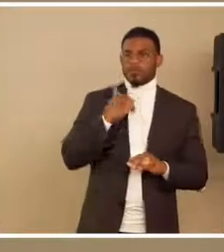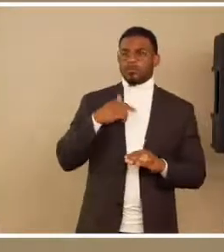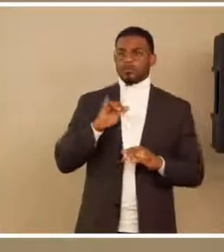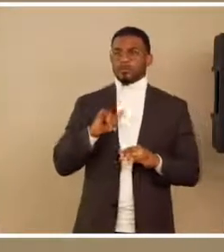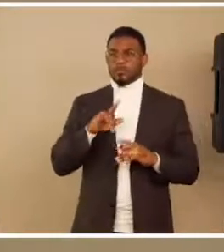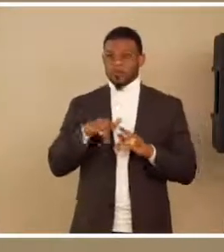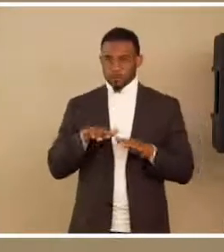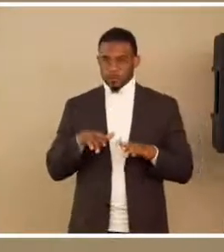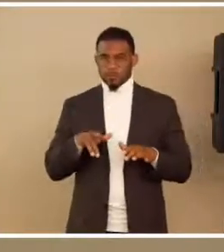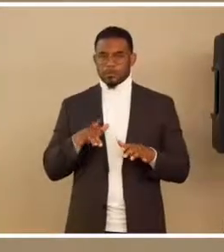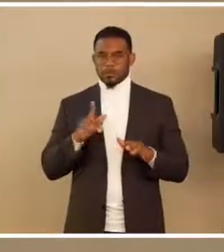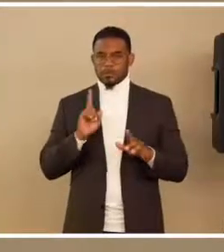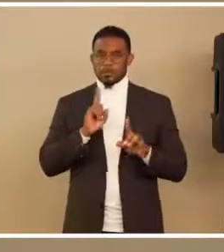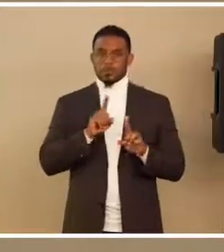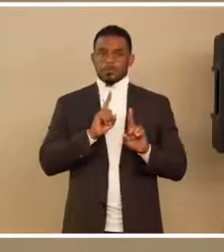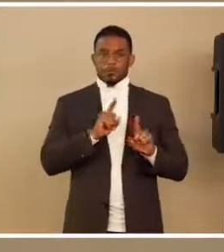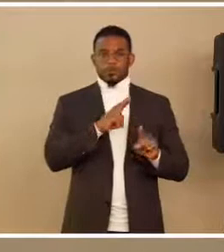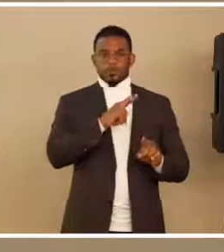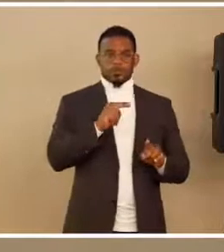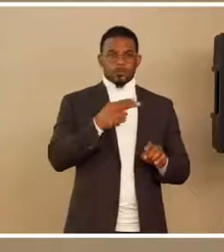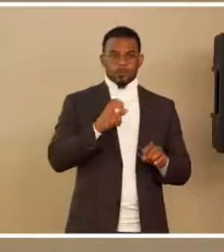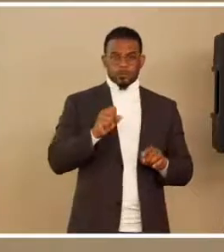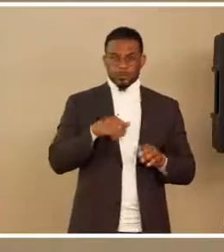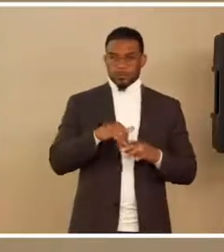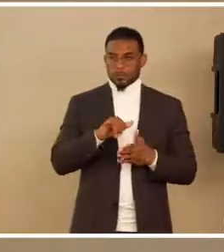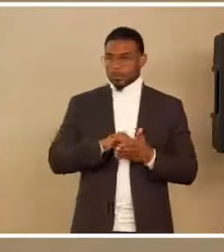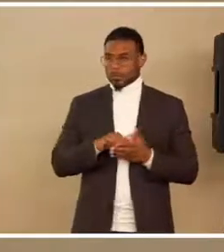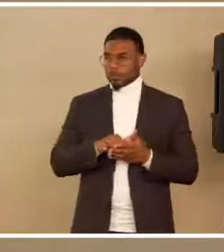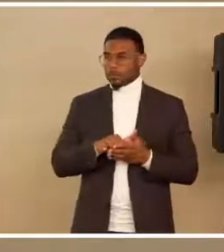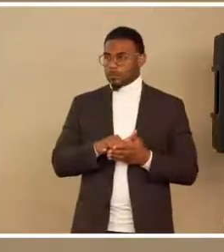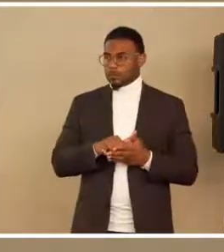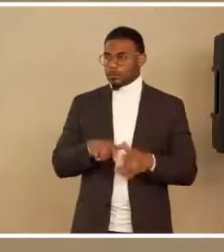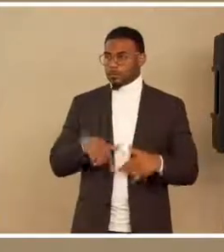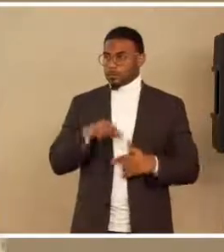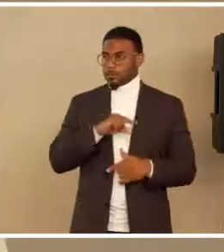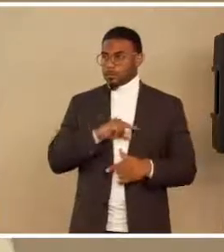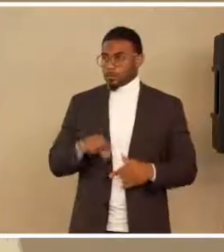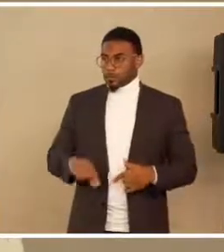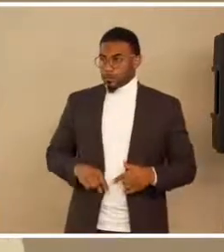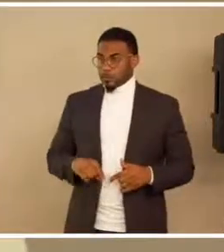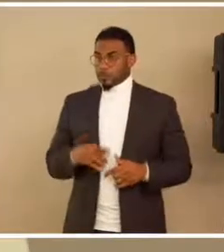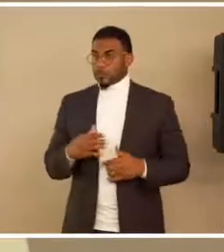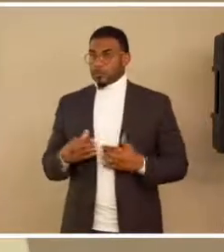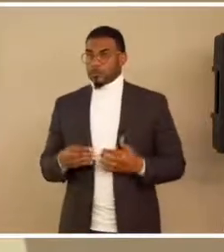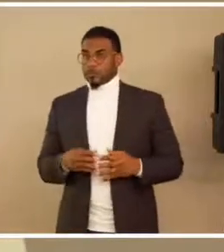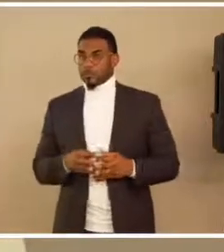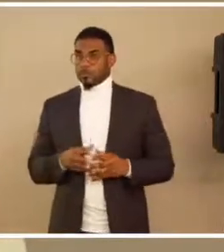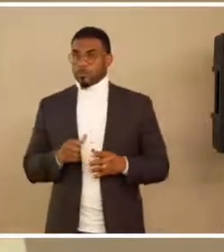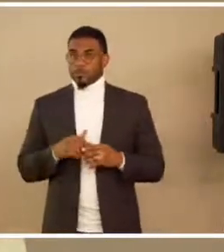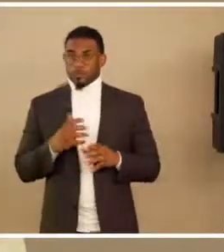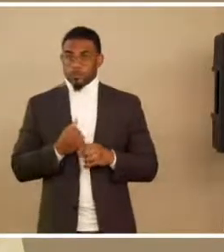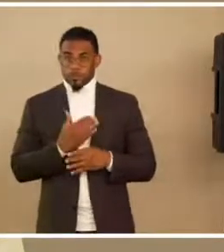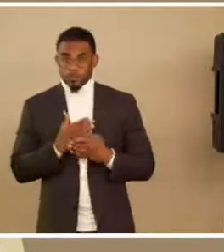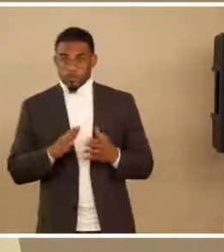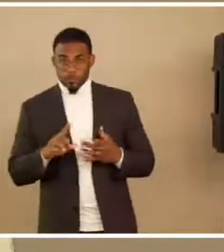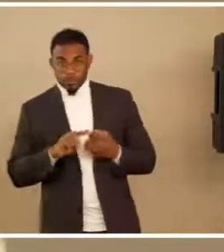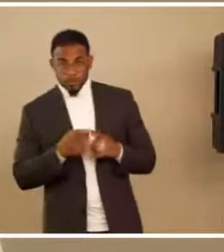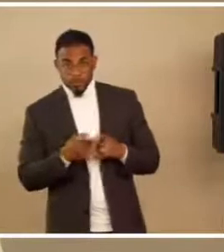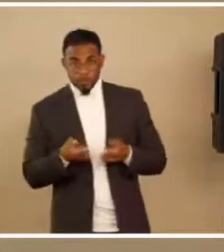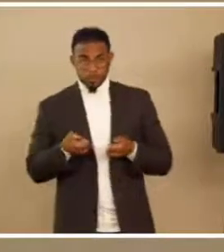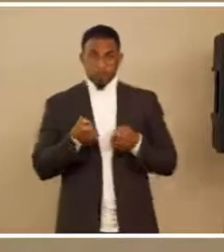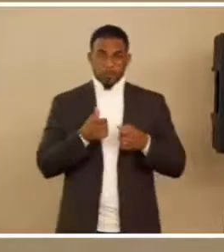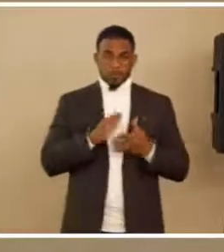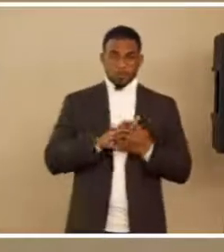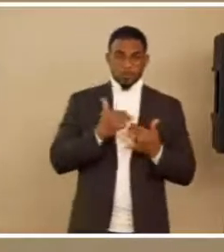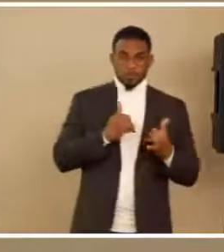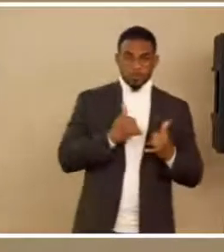us about how she went to the UN High School in New York, lived in Queens, and in order to get some of her friends out of